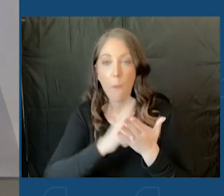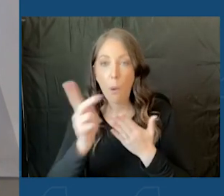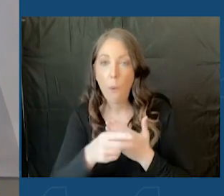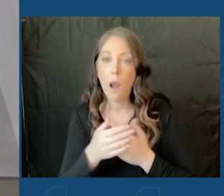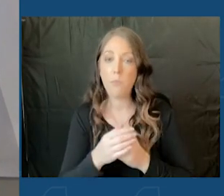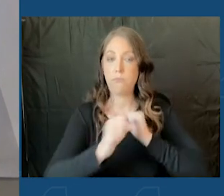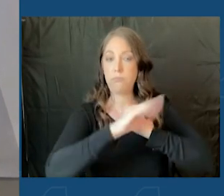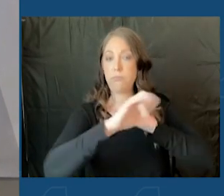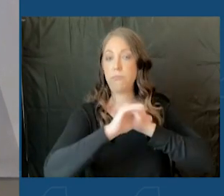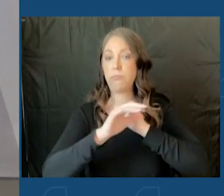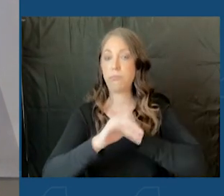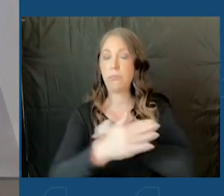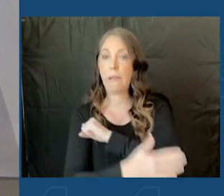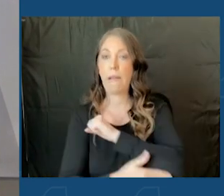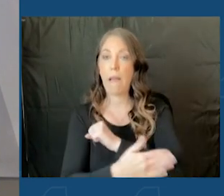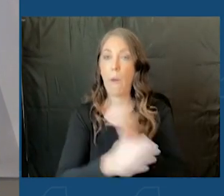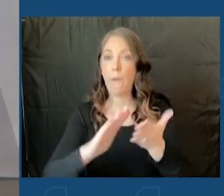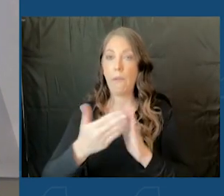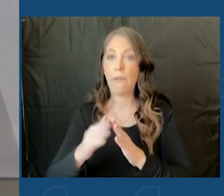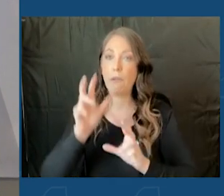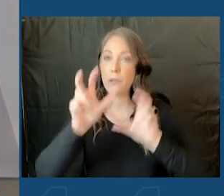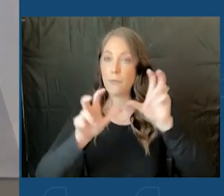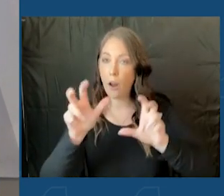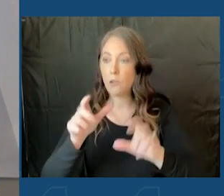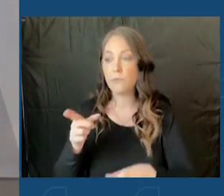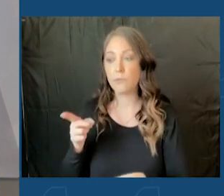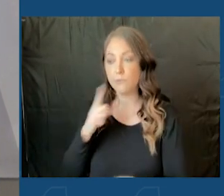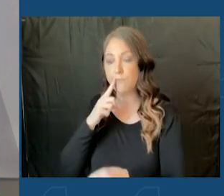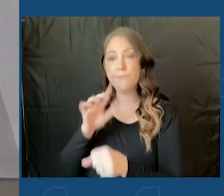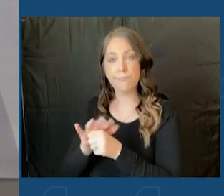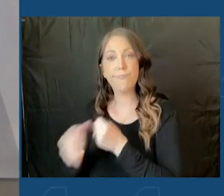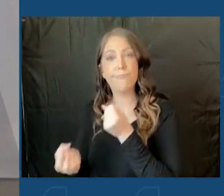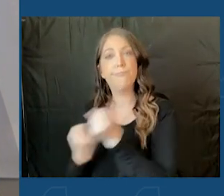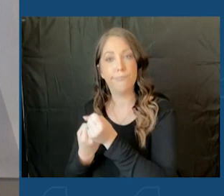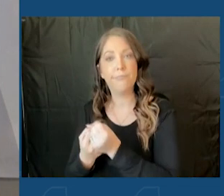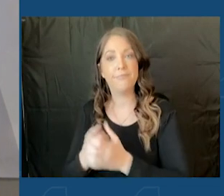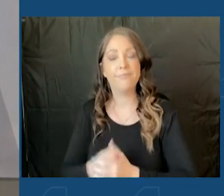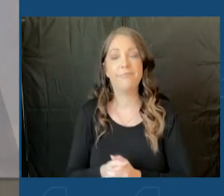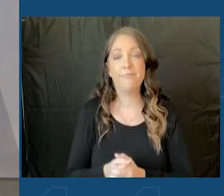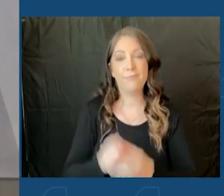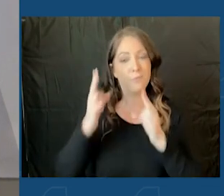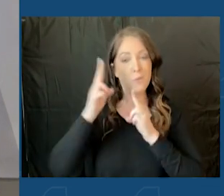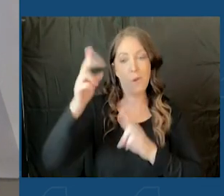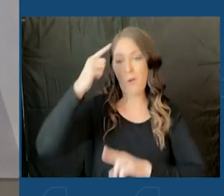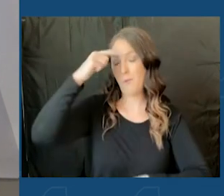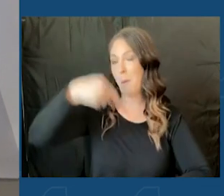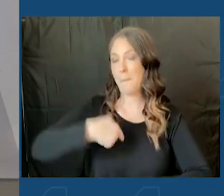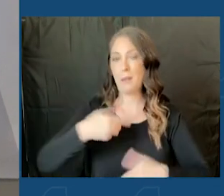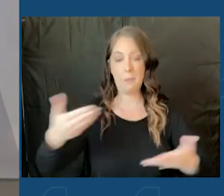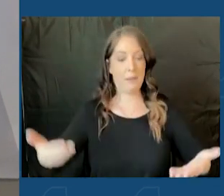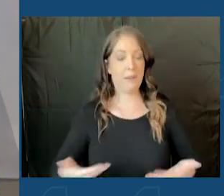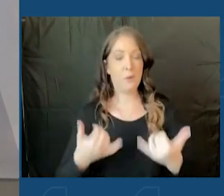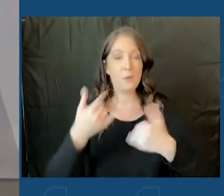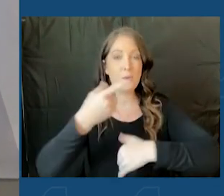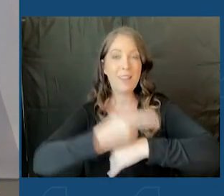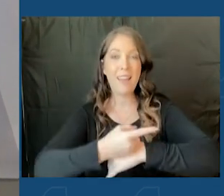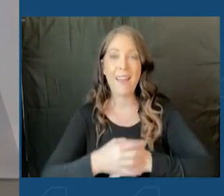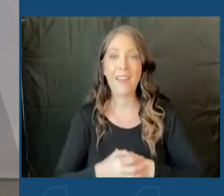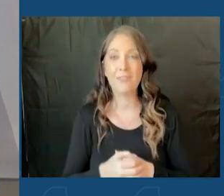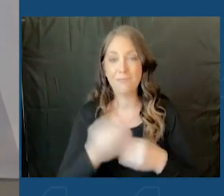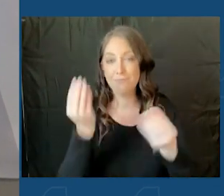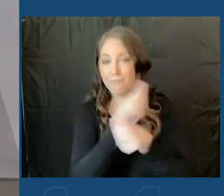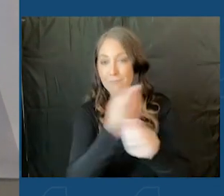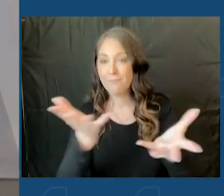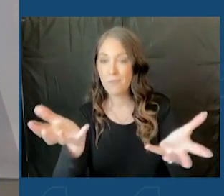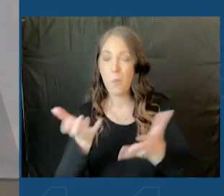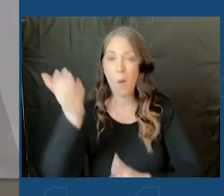fairs. She means it. So it's a great honor for me to stand here today and say, let me introduce someone